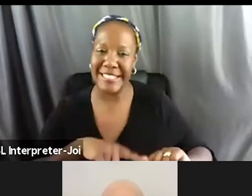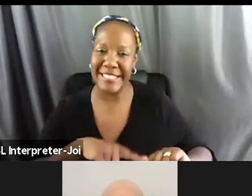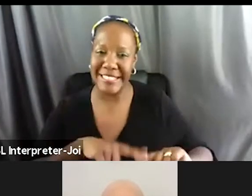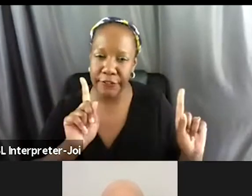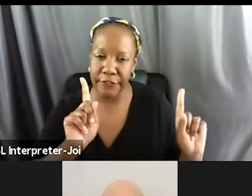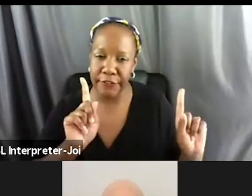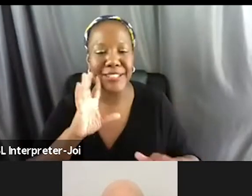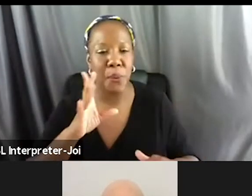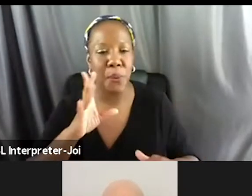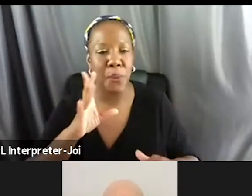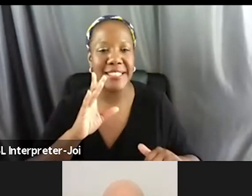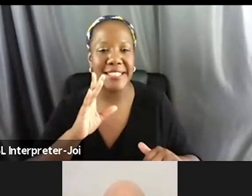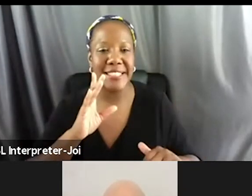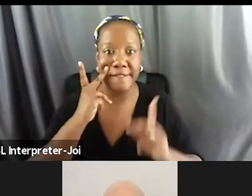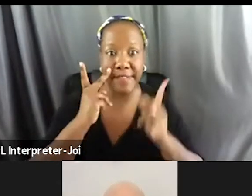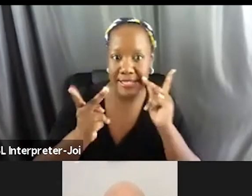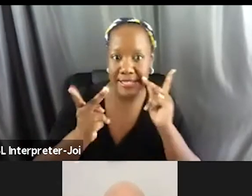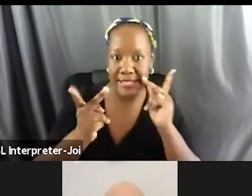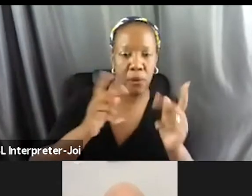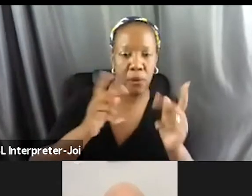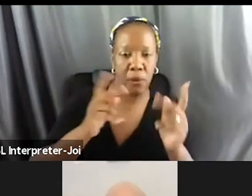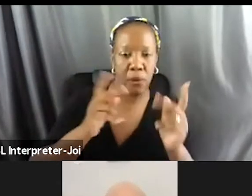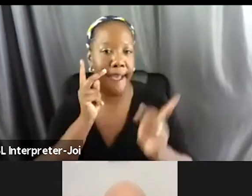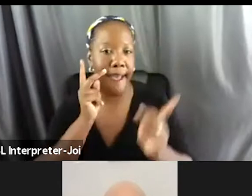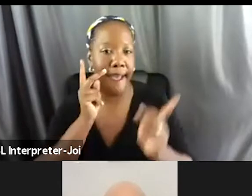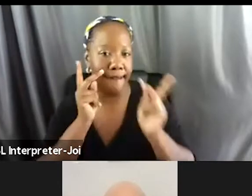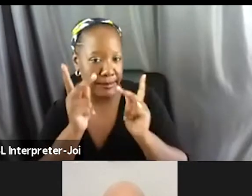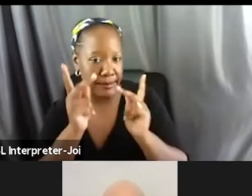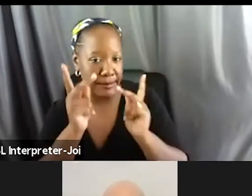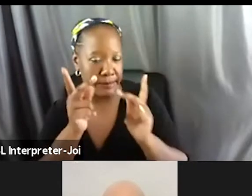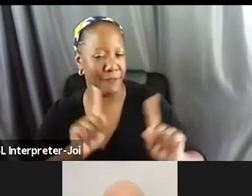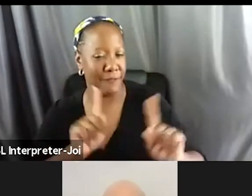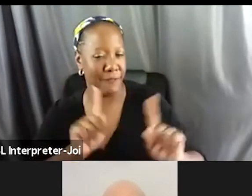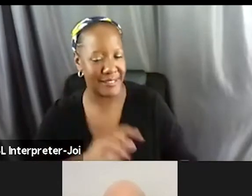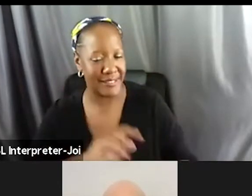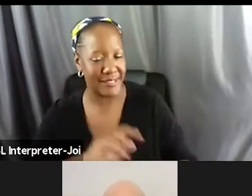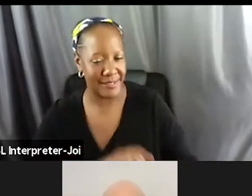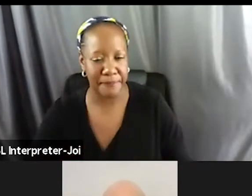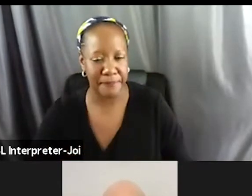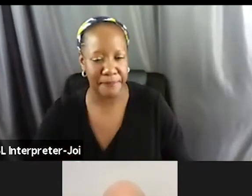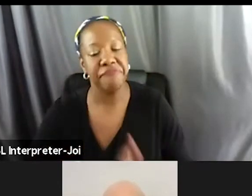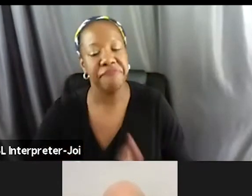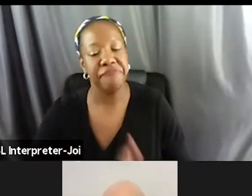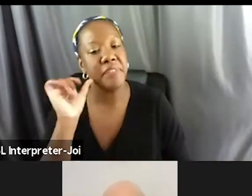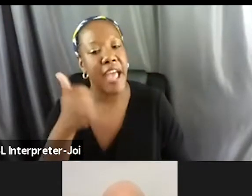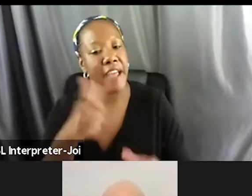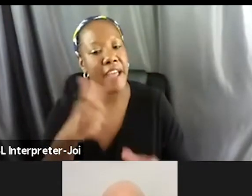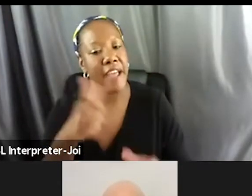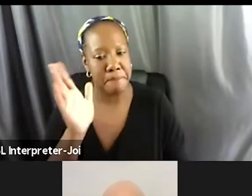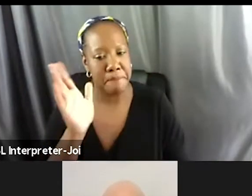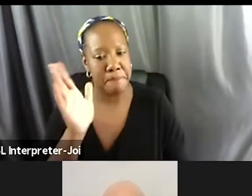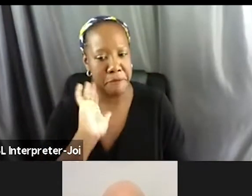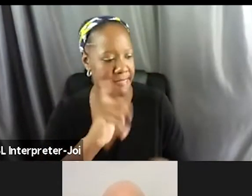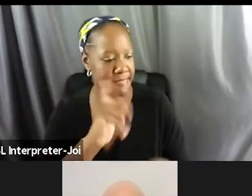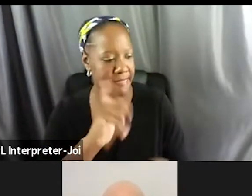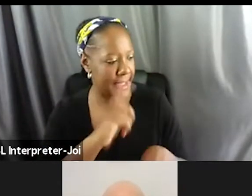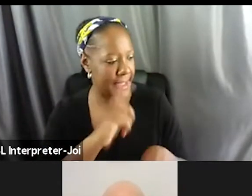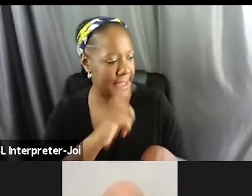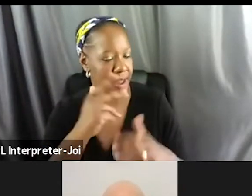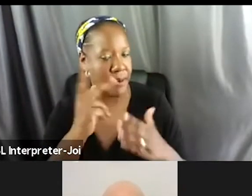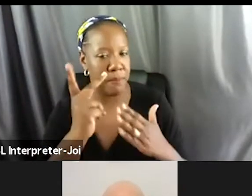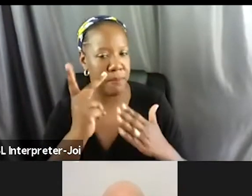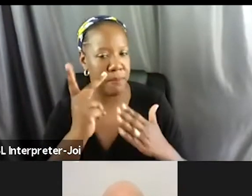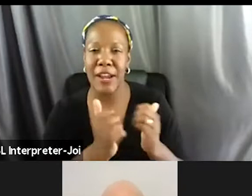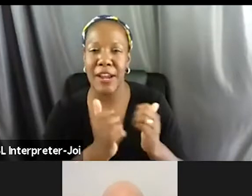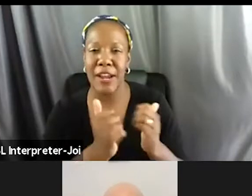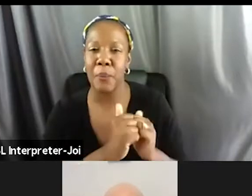invisible differences and the differences that are visible. And I remember at the time we did a little project with her